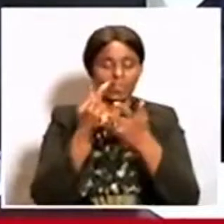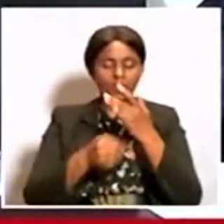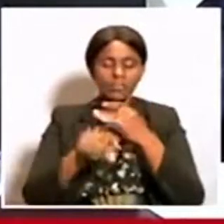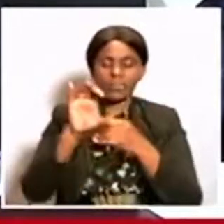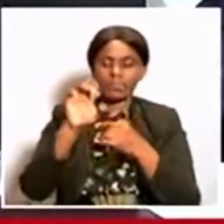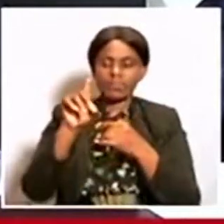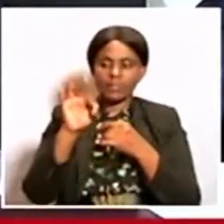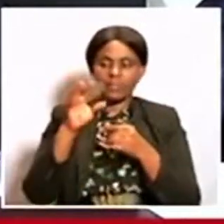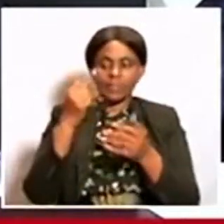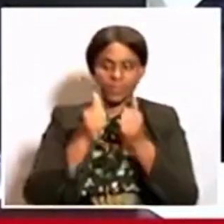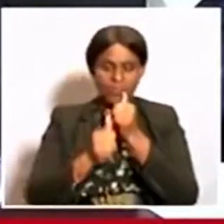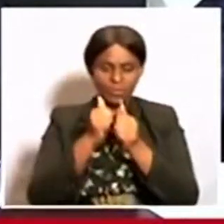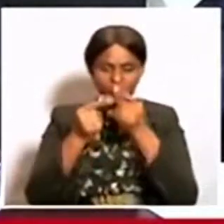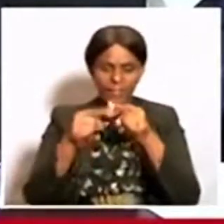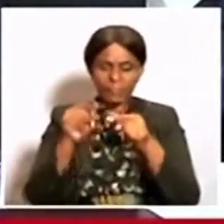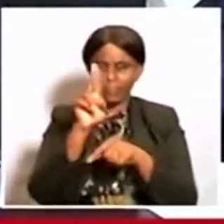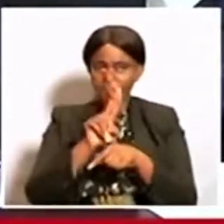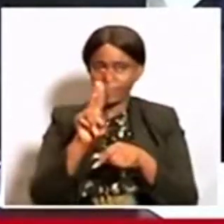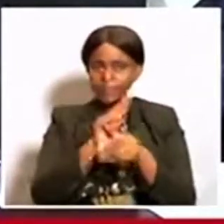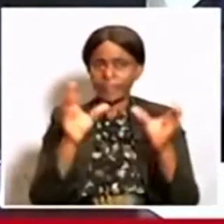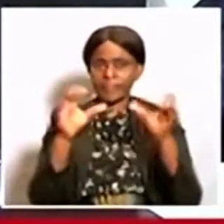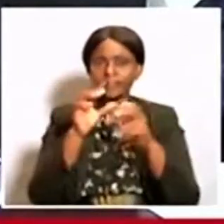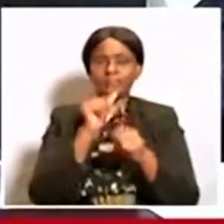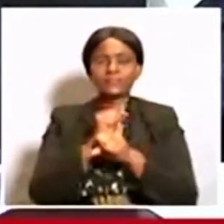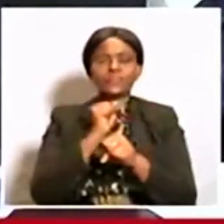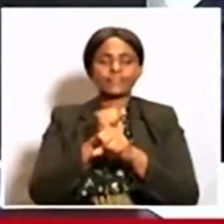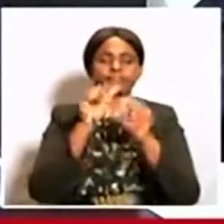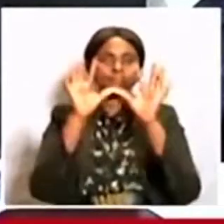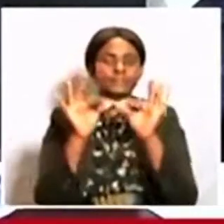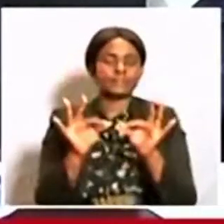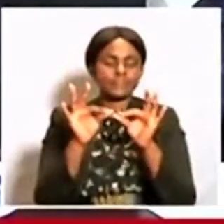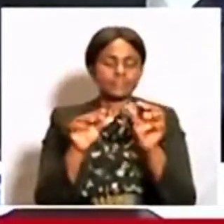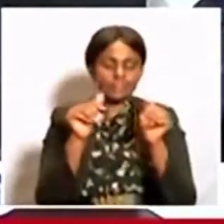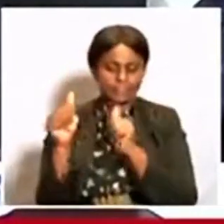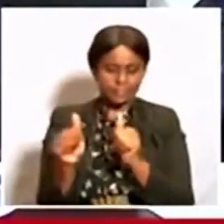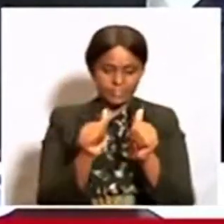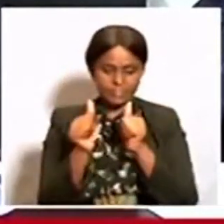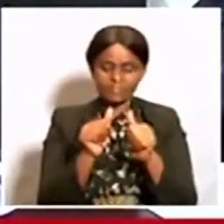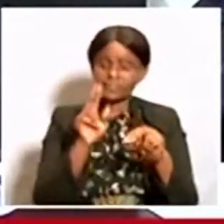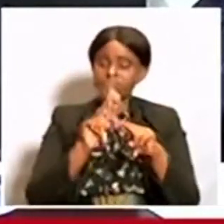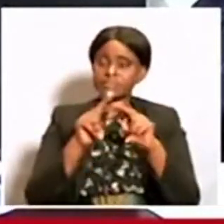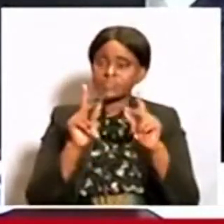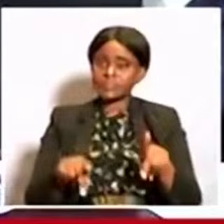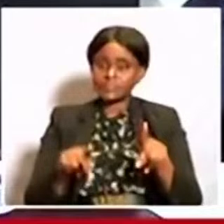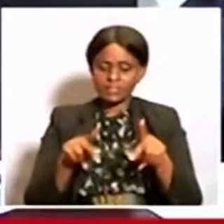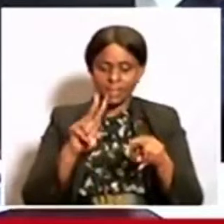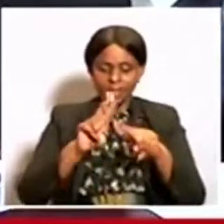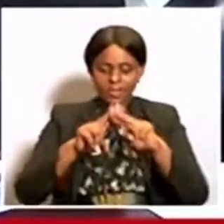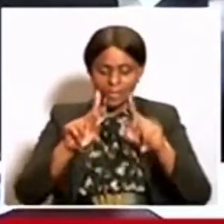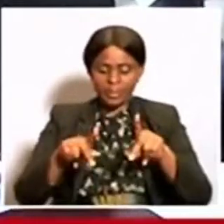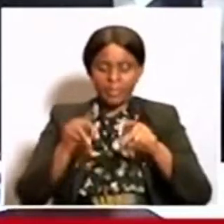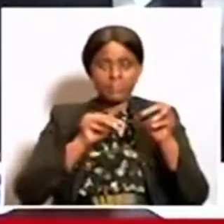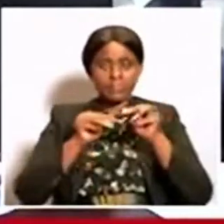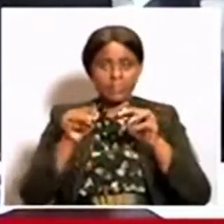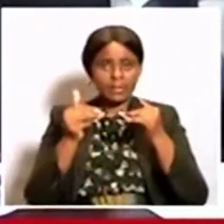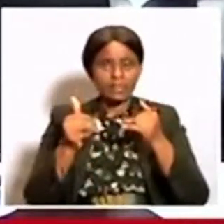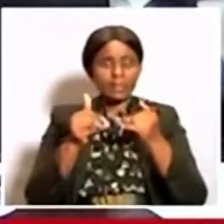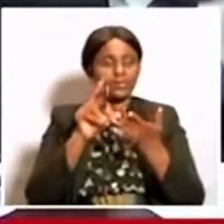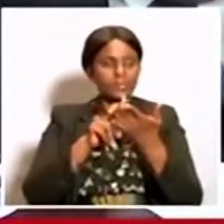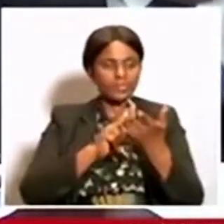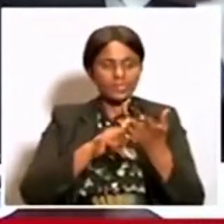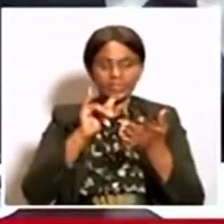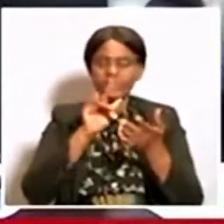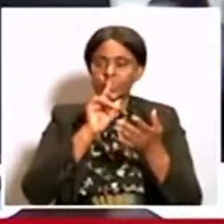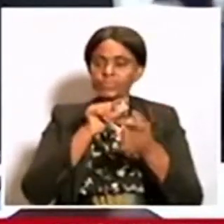activities that were done using the council operation accounts. Action taken, Chair. Management wishes to report that the